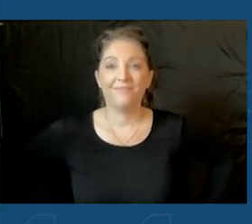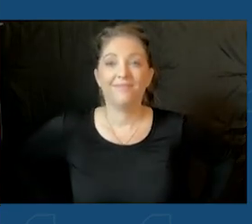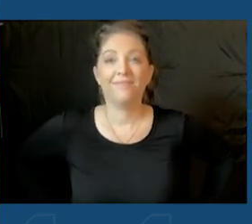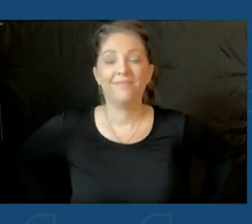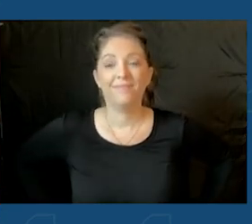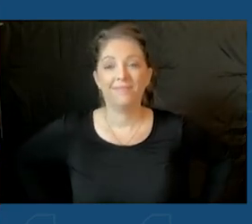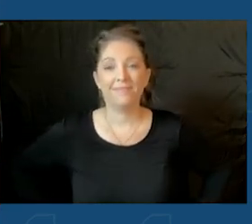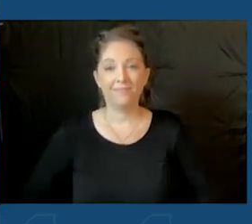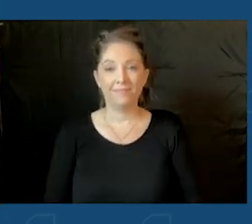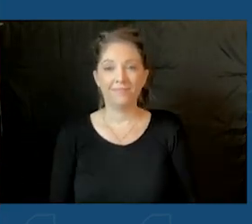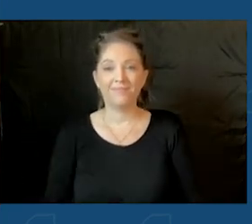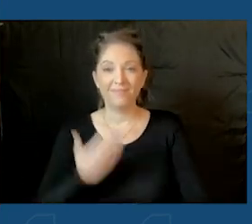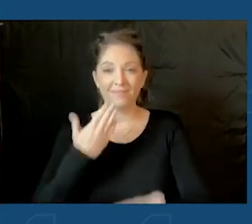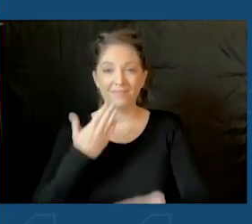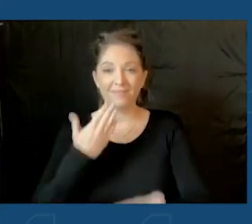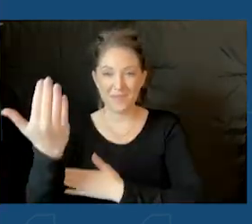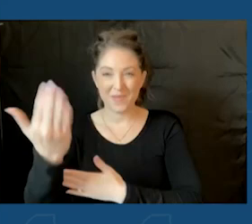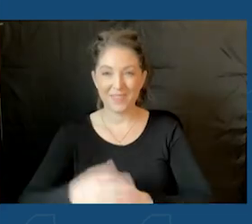Good morning.